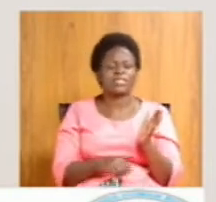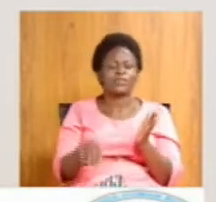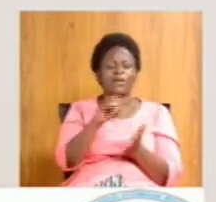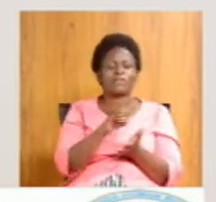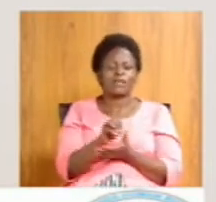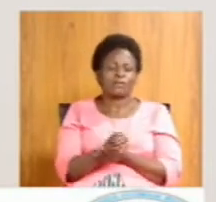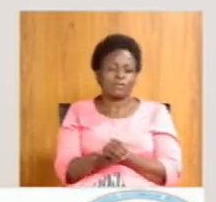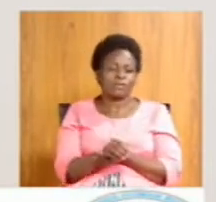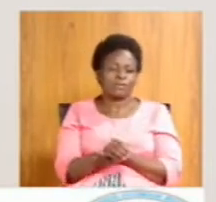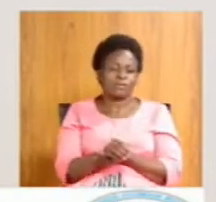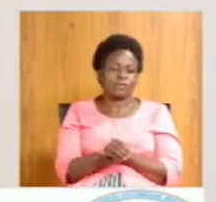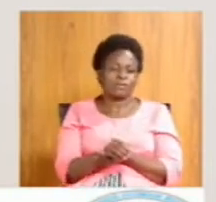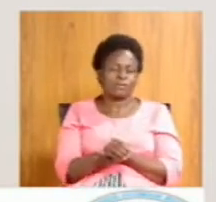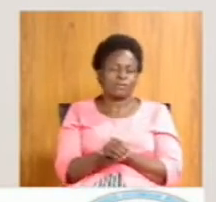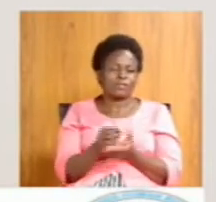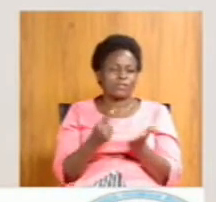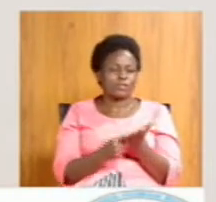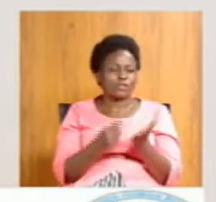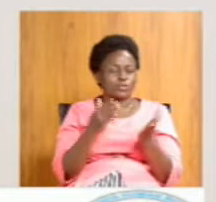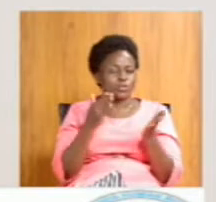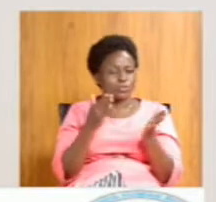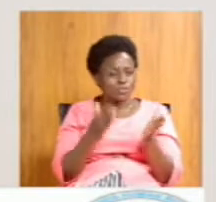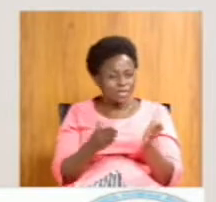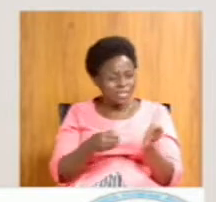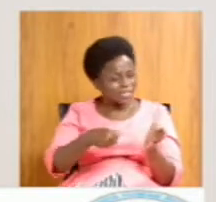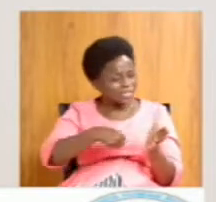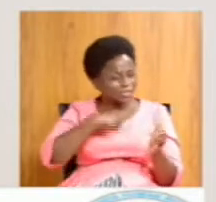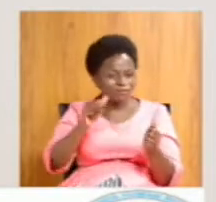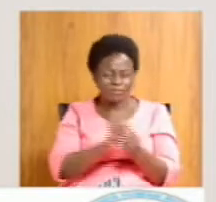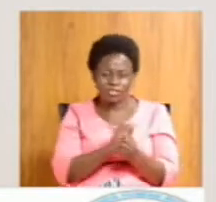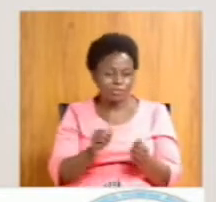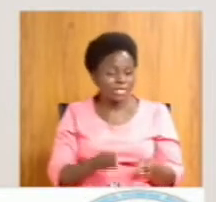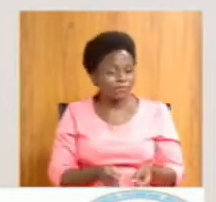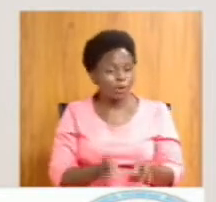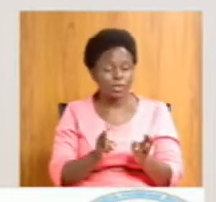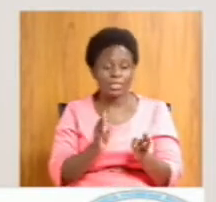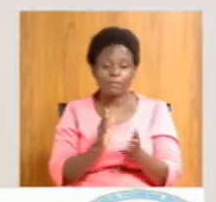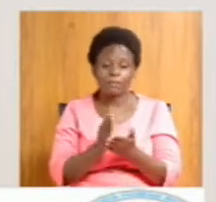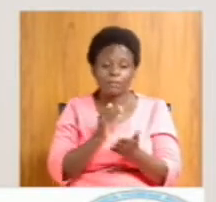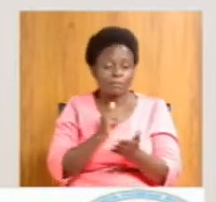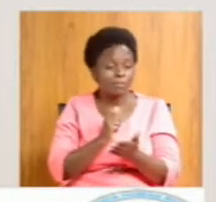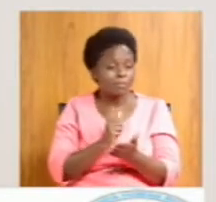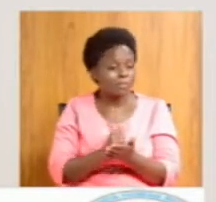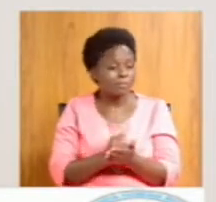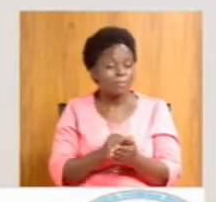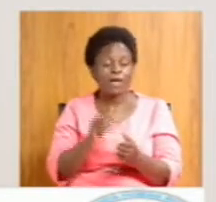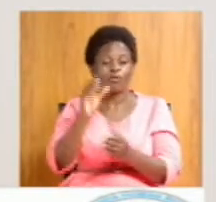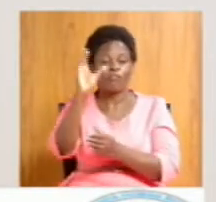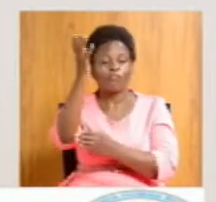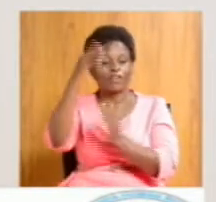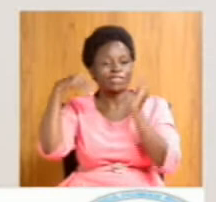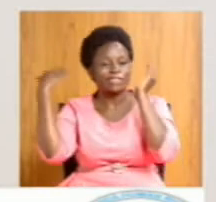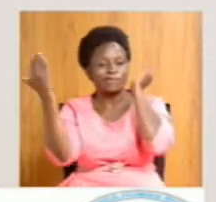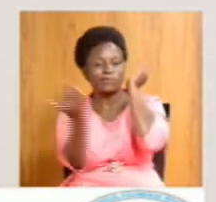environment? We are actually as Ugandans in a self-destructive mode because the deforestation that's going on